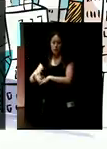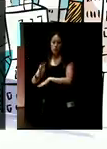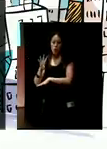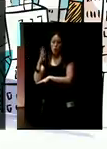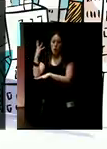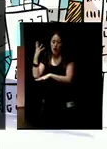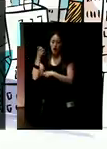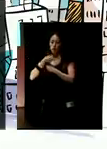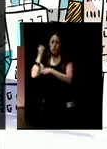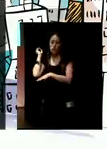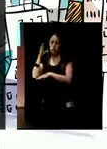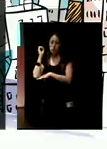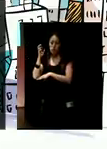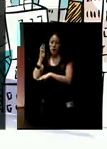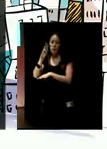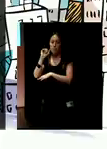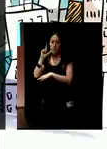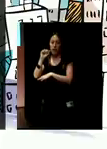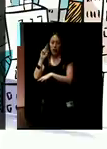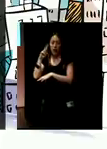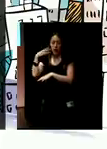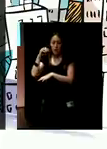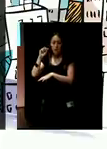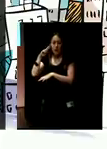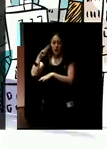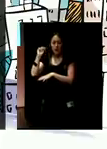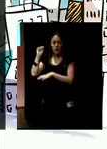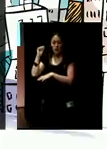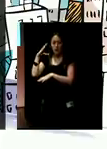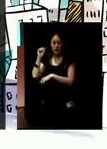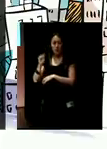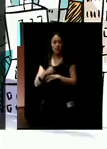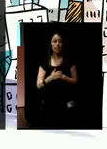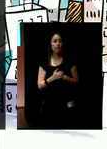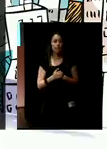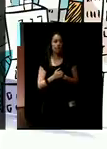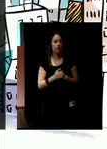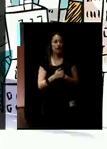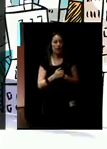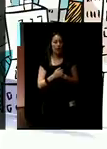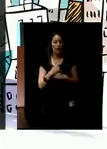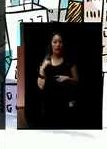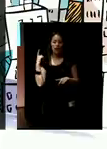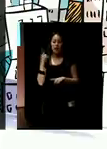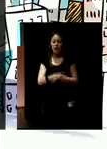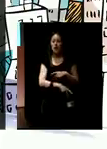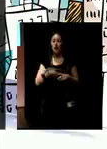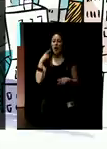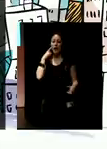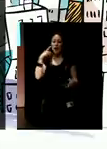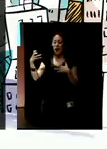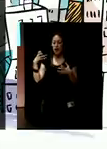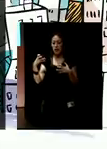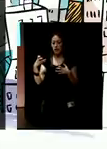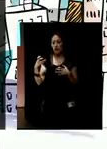at the Director General of Fine Arts in the Spanish Ministry of Education, Culture and Sports. And just like the previous speakers,